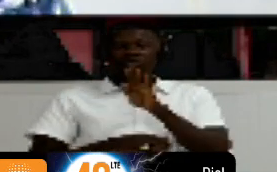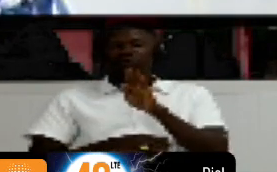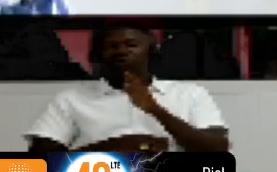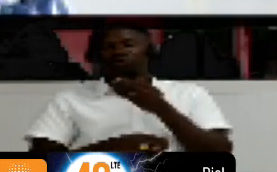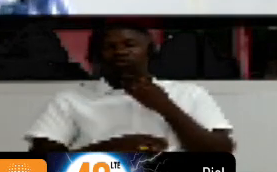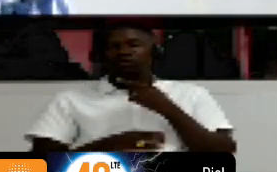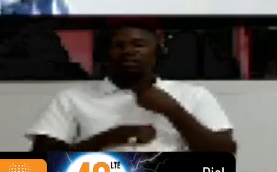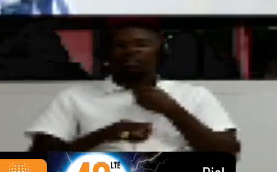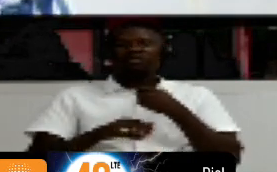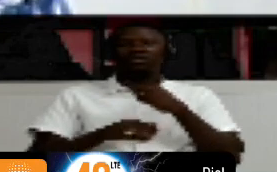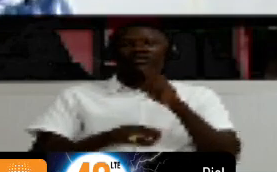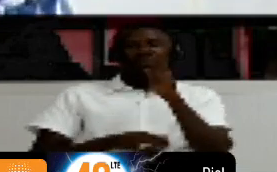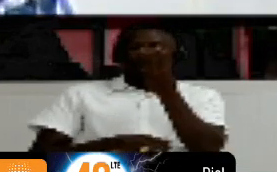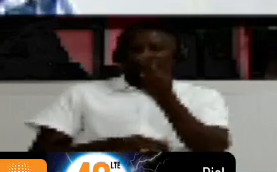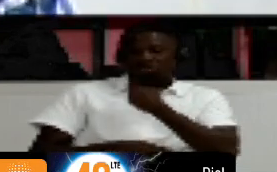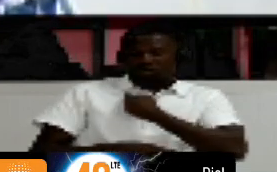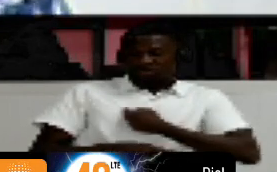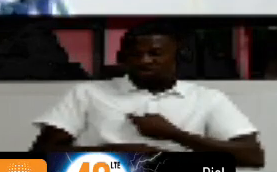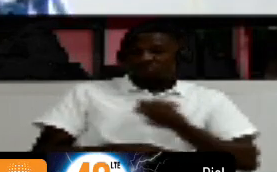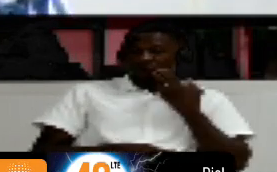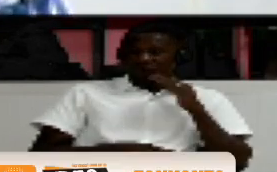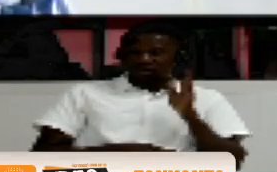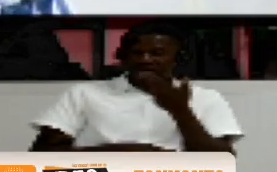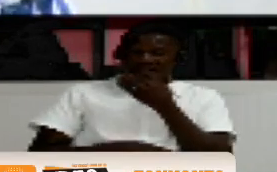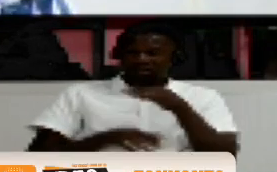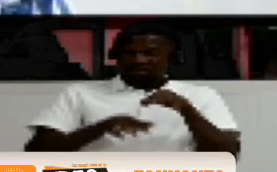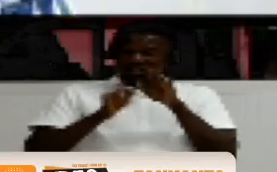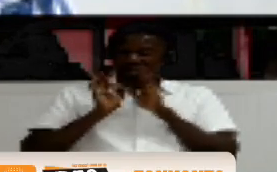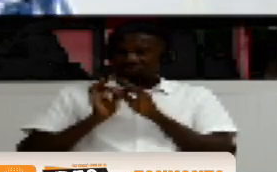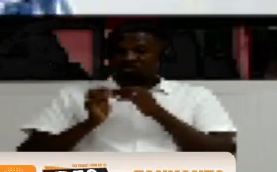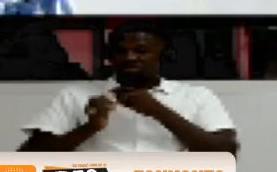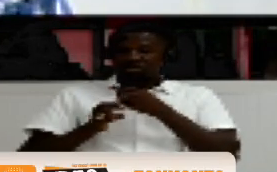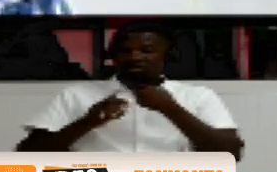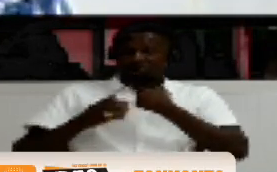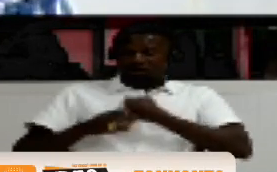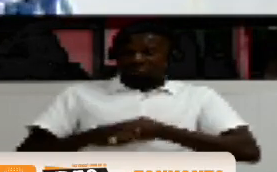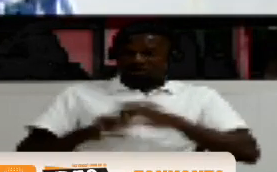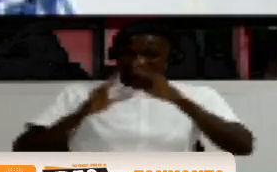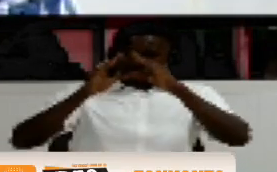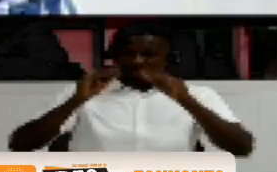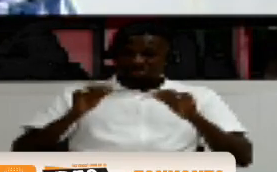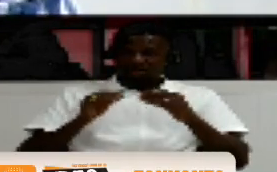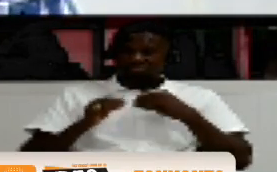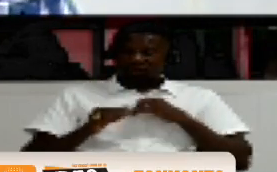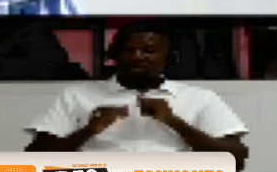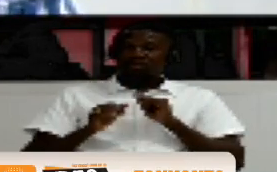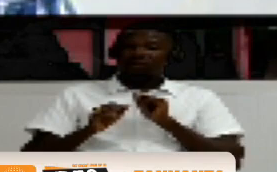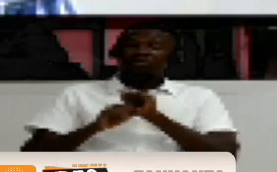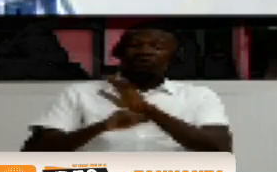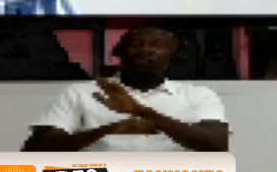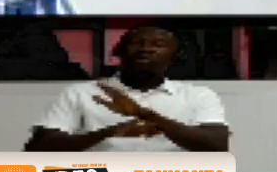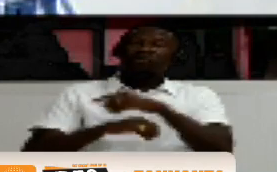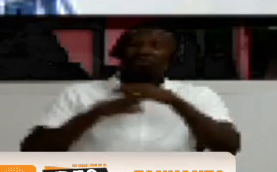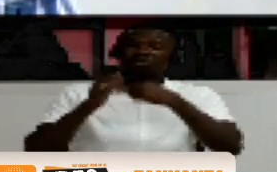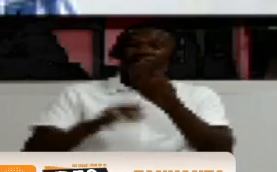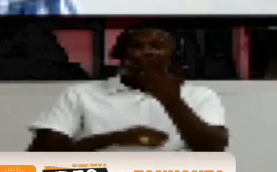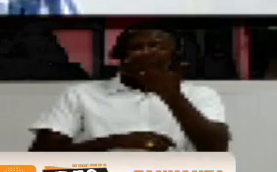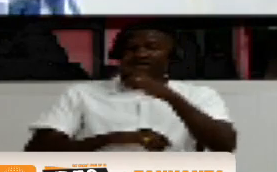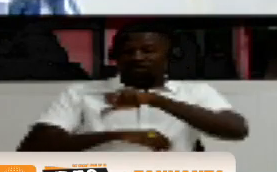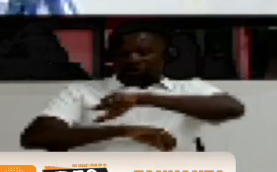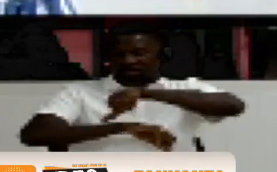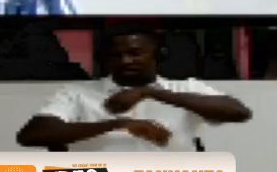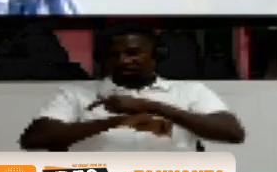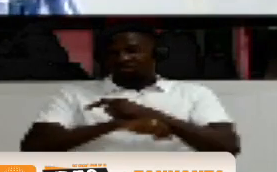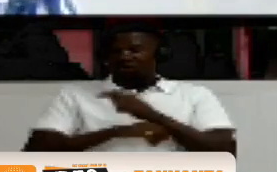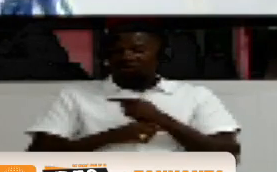operation, when I was taken to the theater, I spent another 5 hours there just